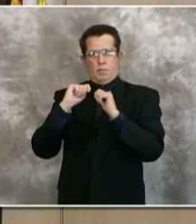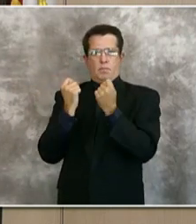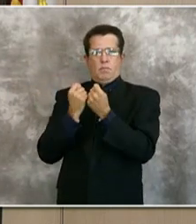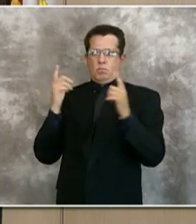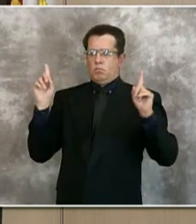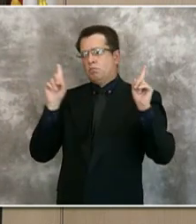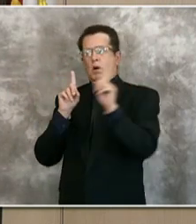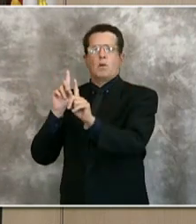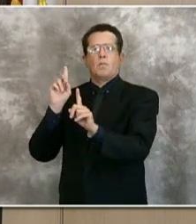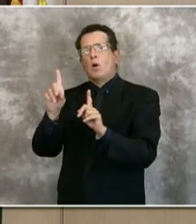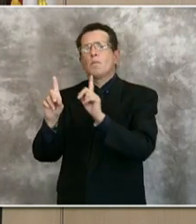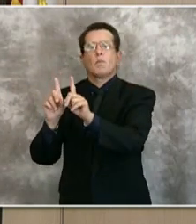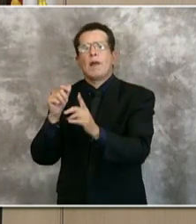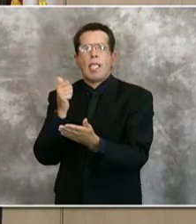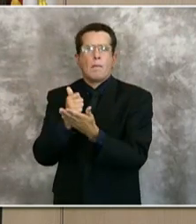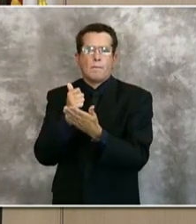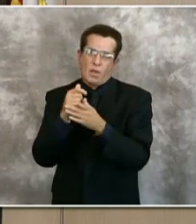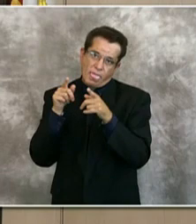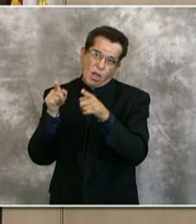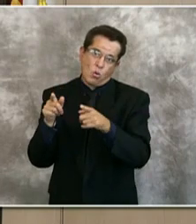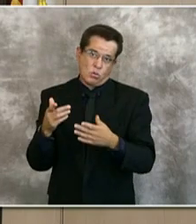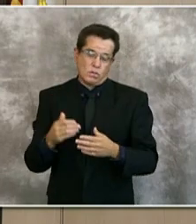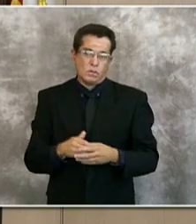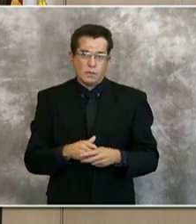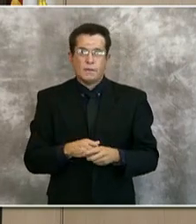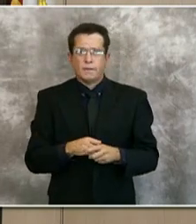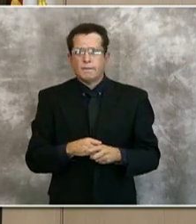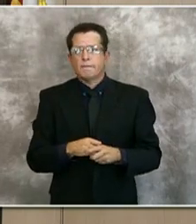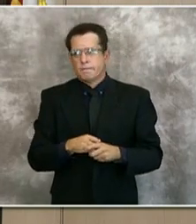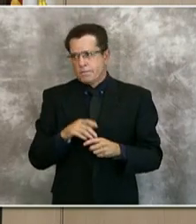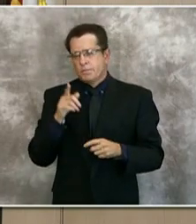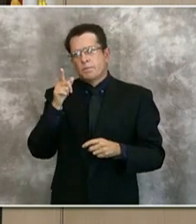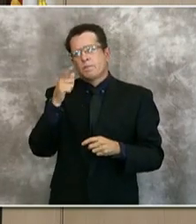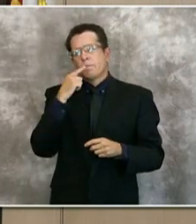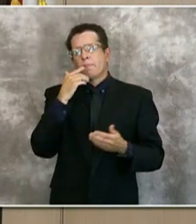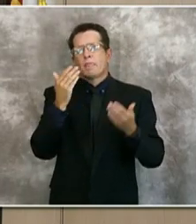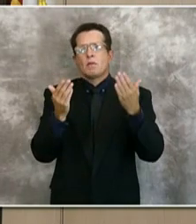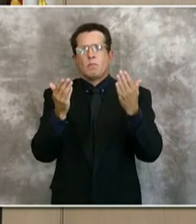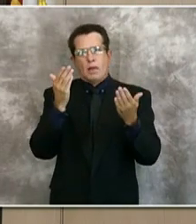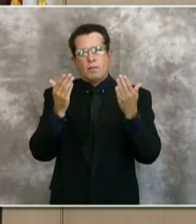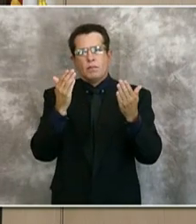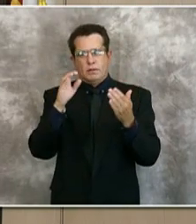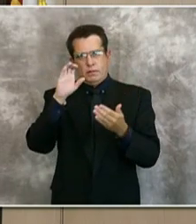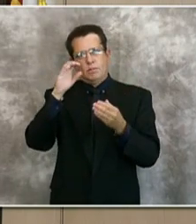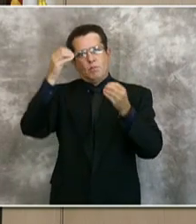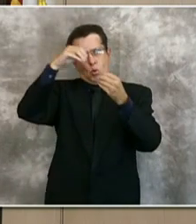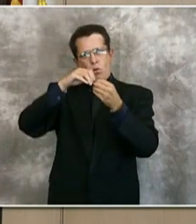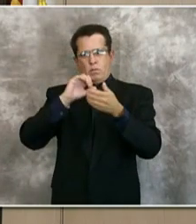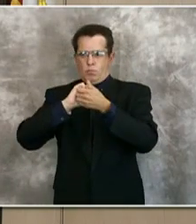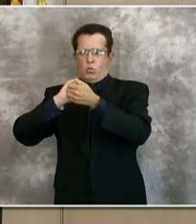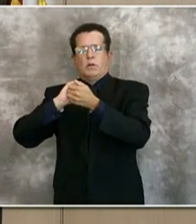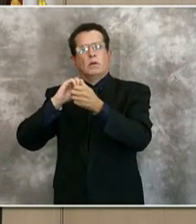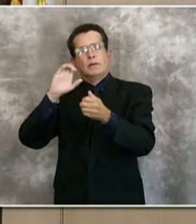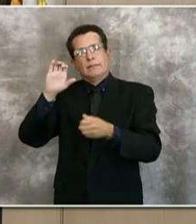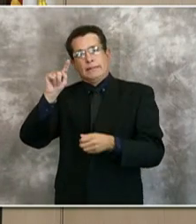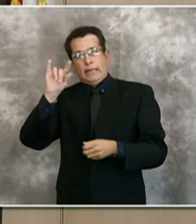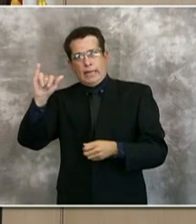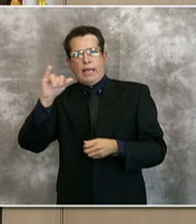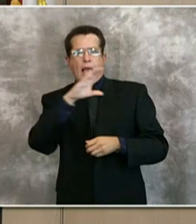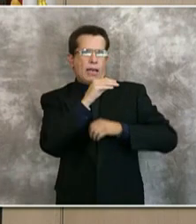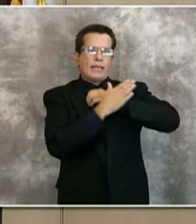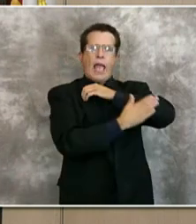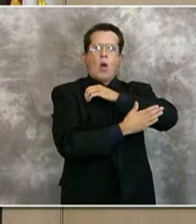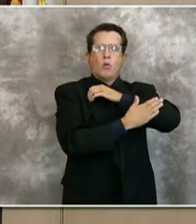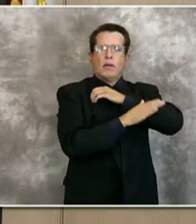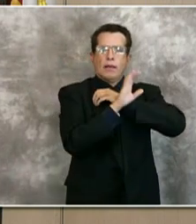linkage between the cities and Pardon? the county. There might be a stronger linkage then between the city folks who would do this work and the